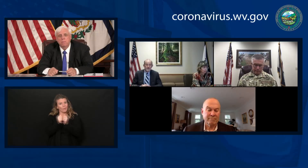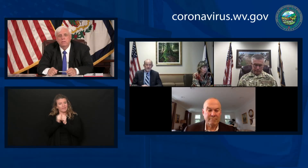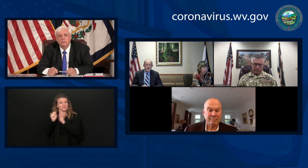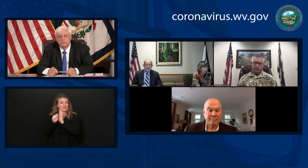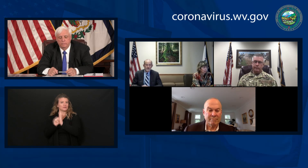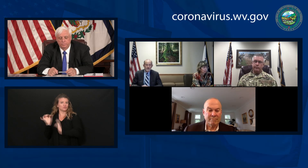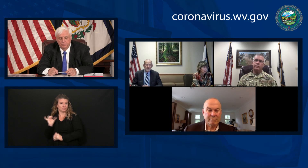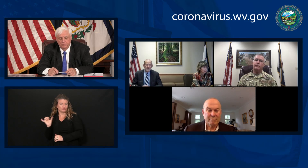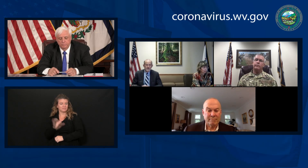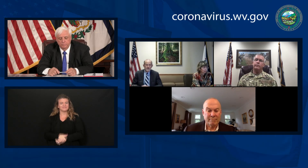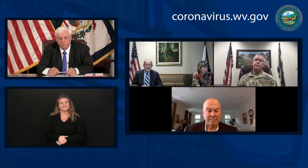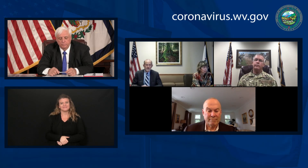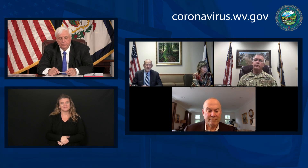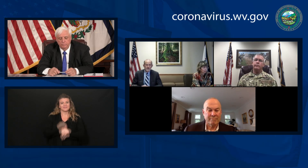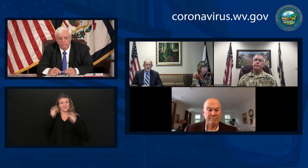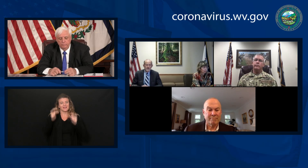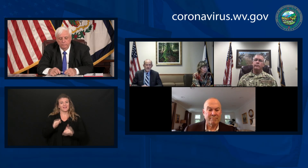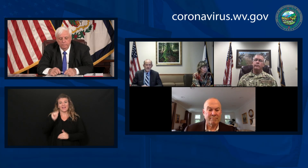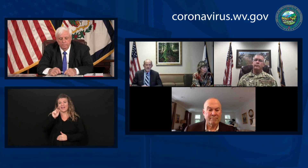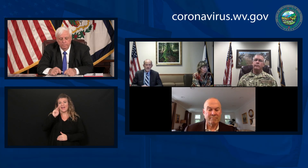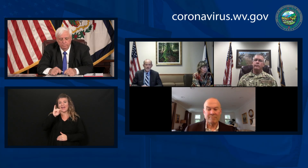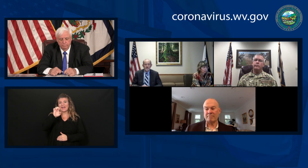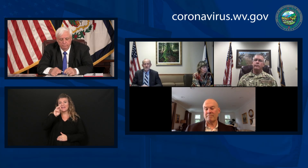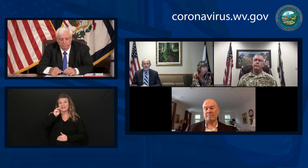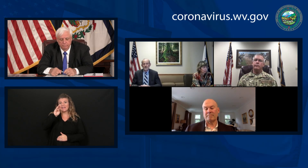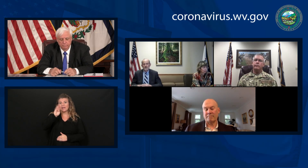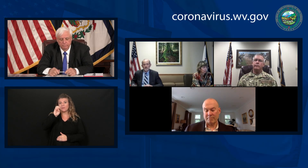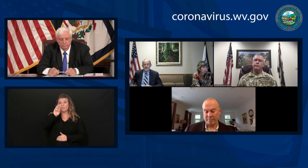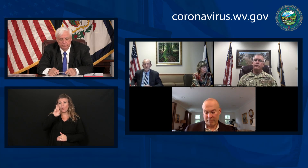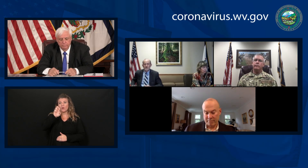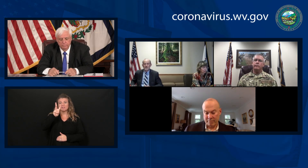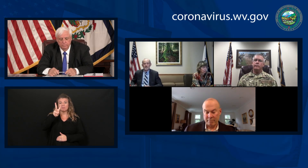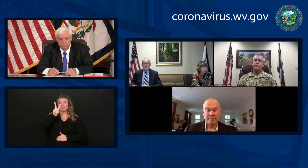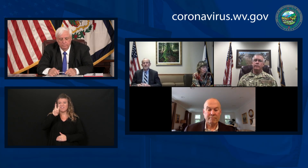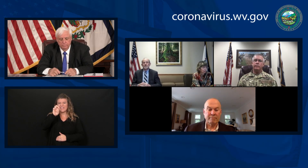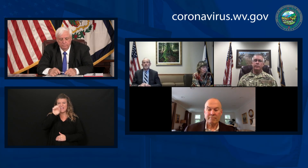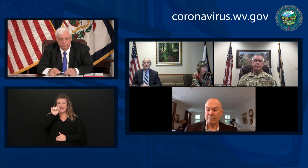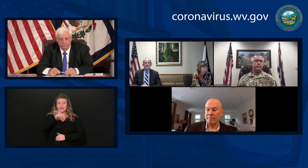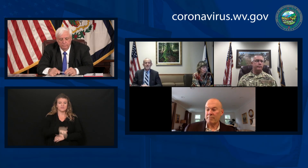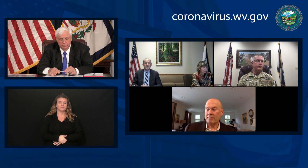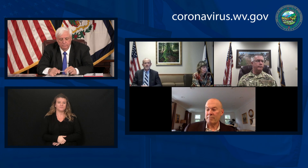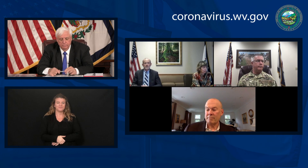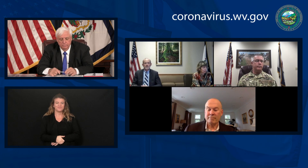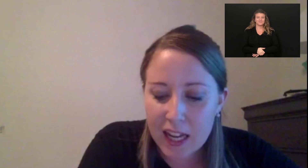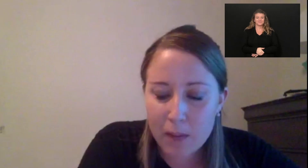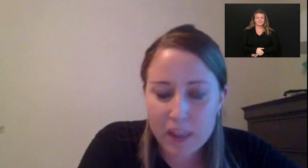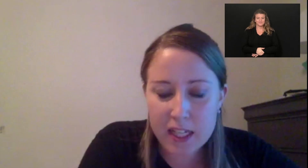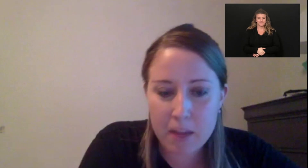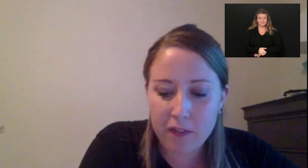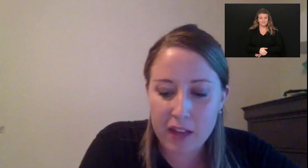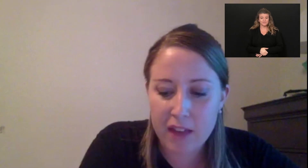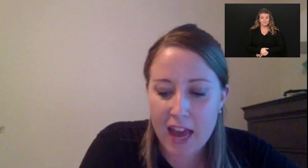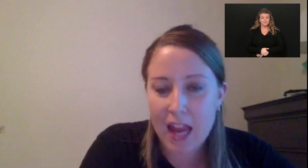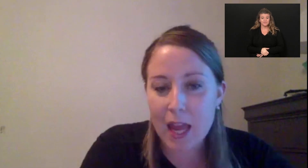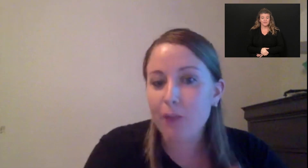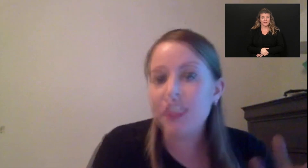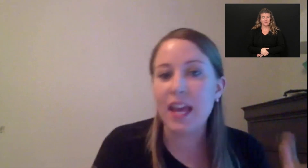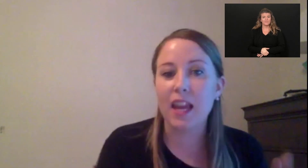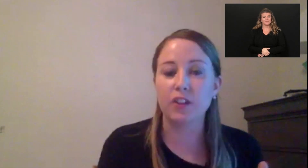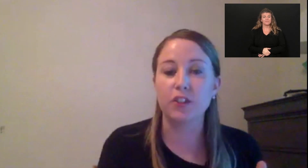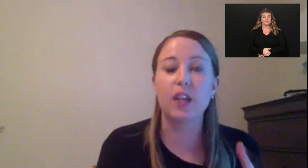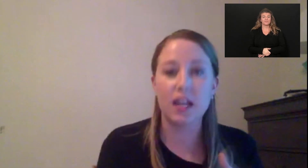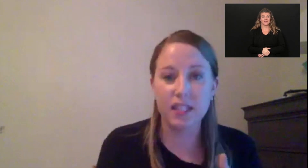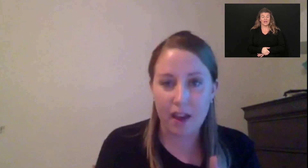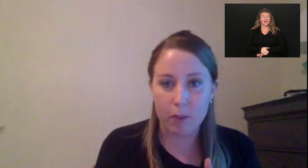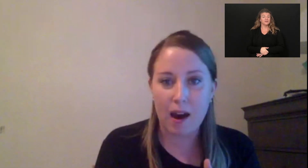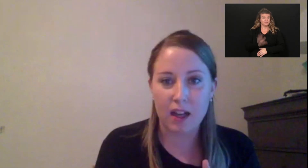All right, thank you, Steve. Next, we'll go to Annie Moore with WVVA. Hey, Governor, it's Annie with WVVA. If a